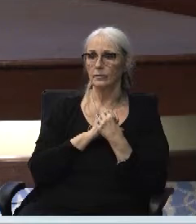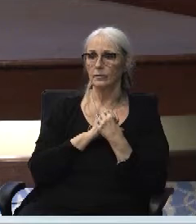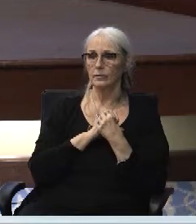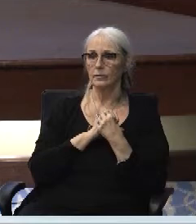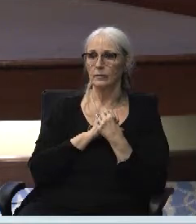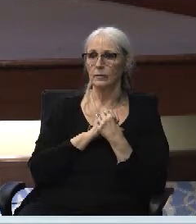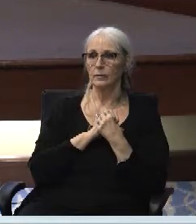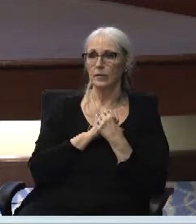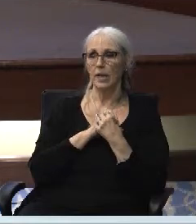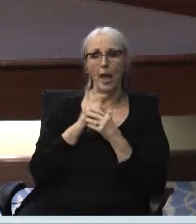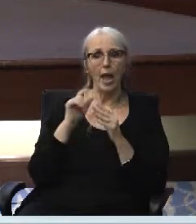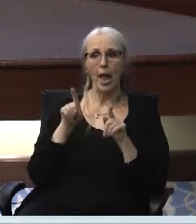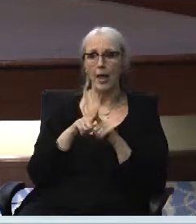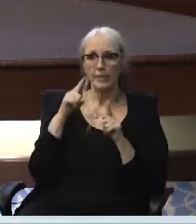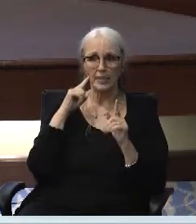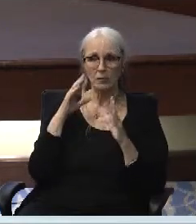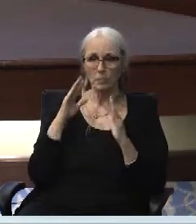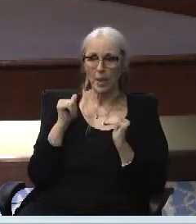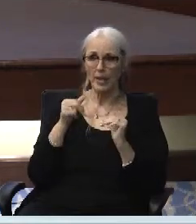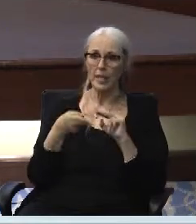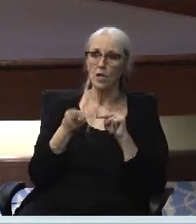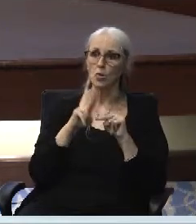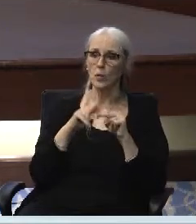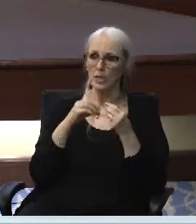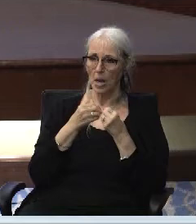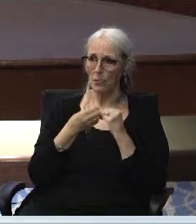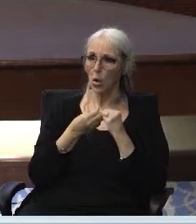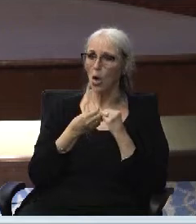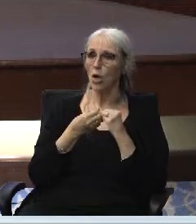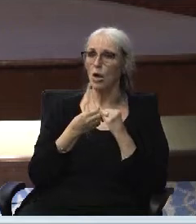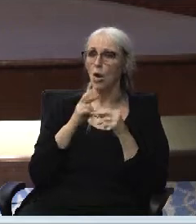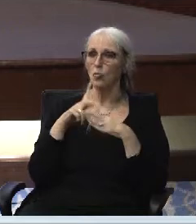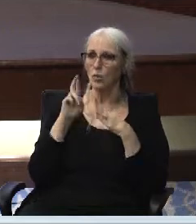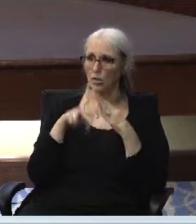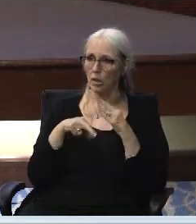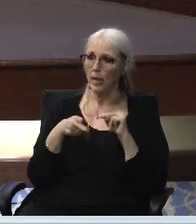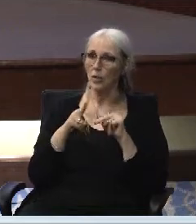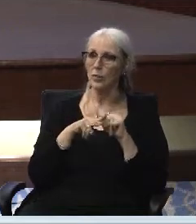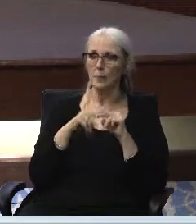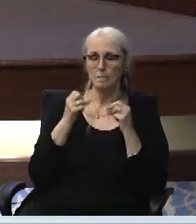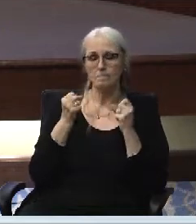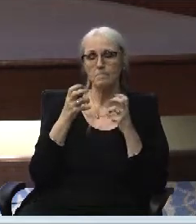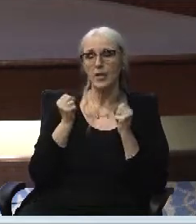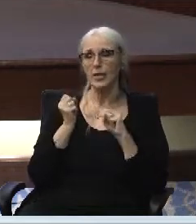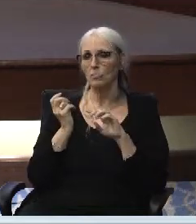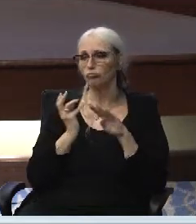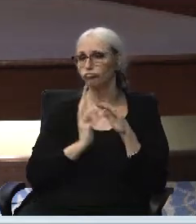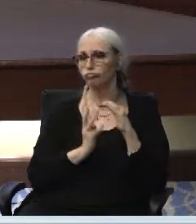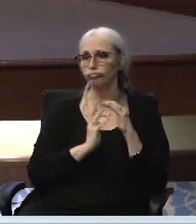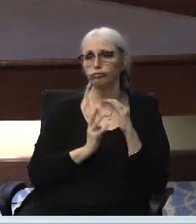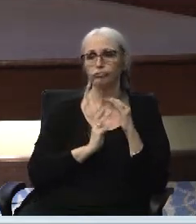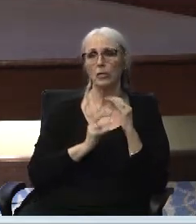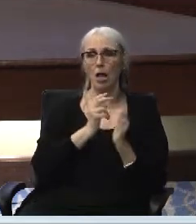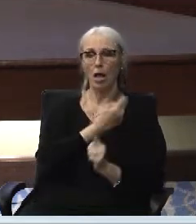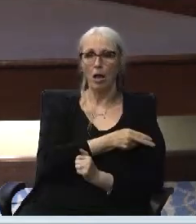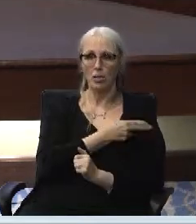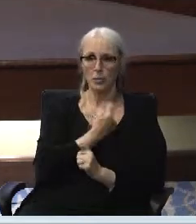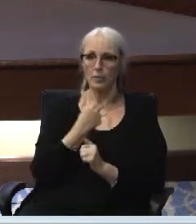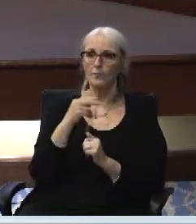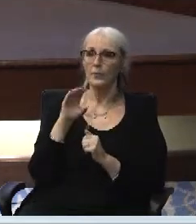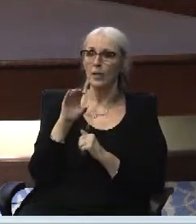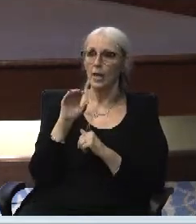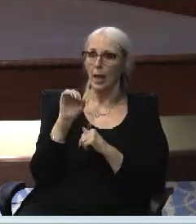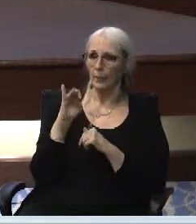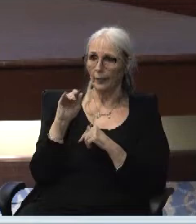As expected, an increased number of cases reported resulted in an increased number of hospitalizations. At the close of April, the 7-day